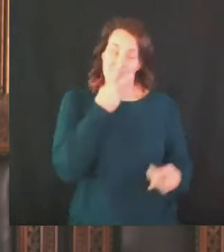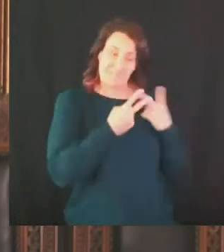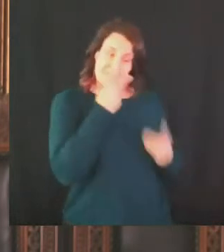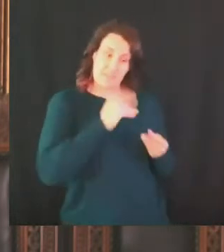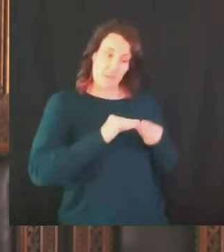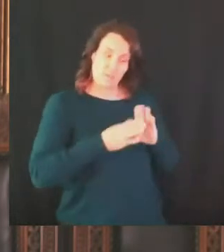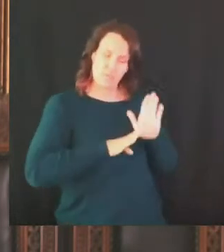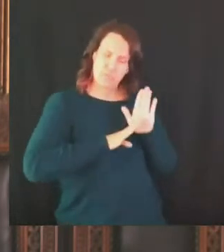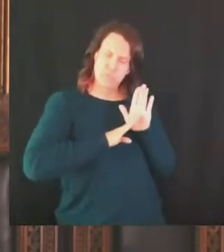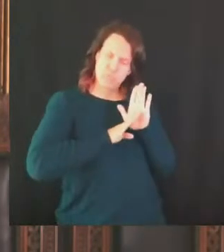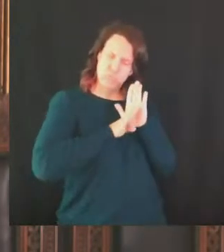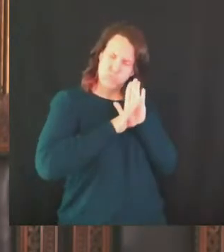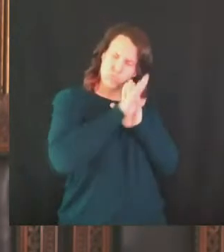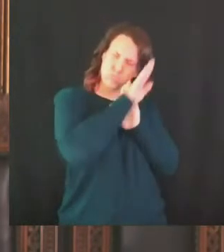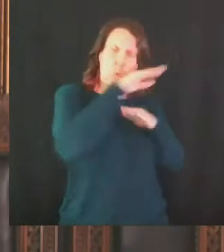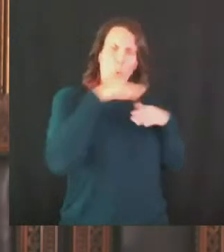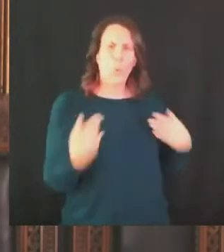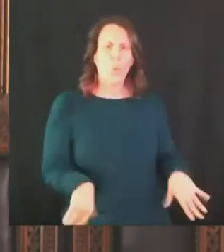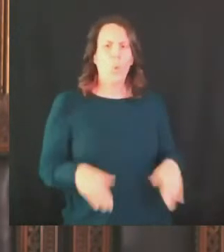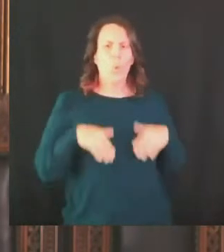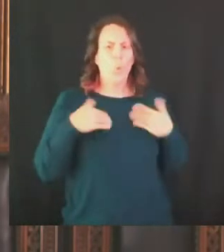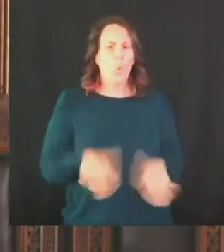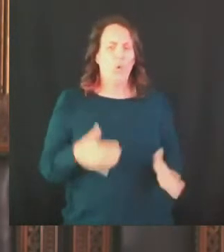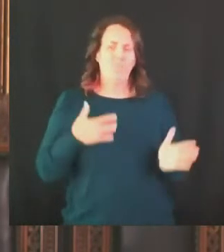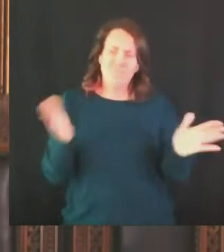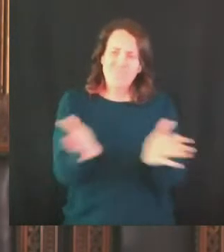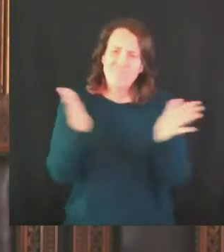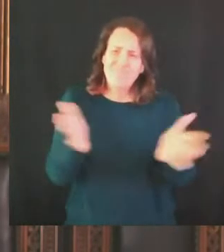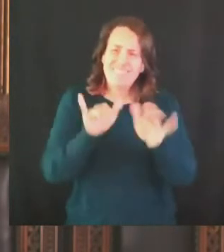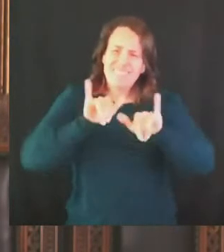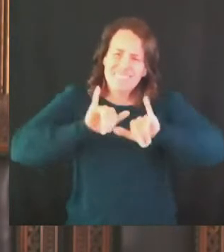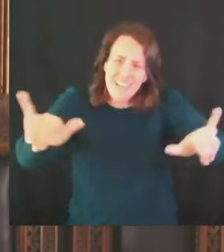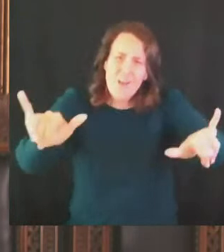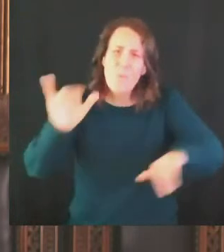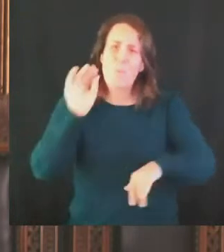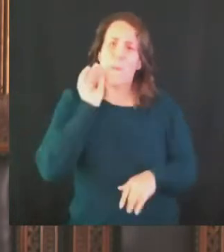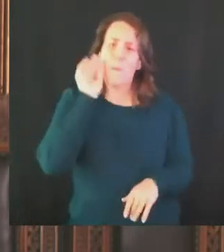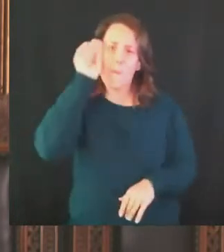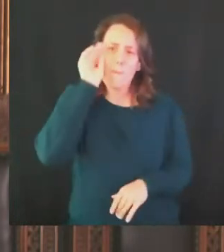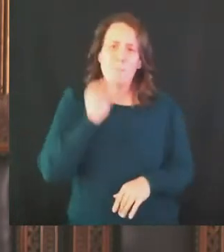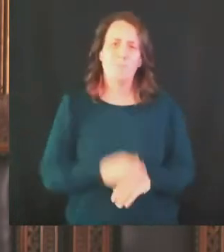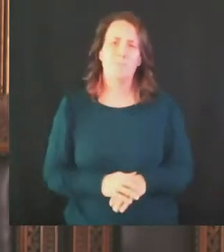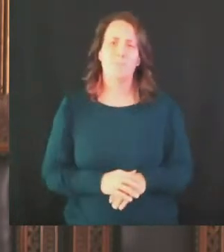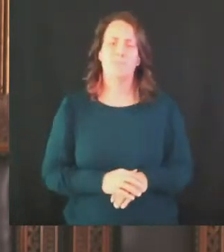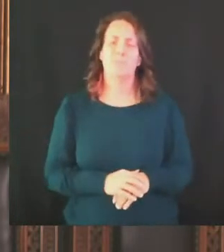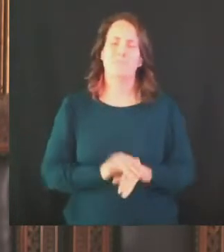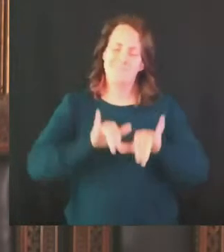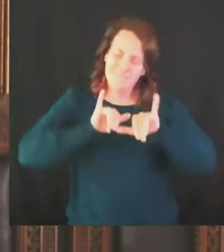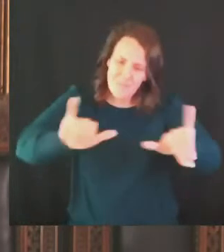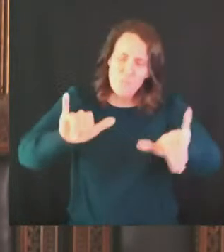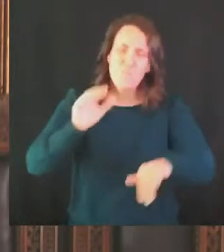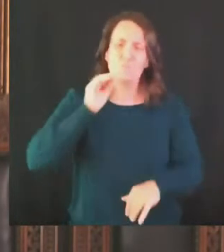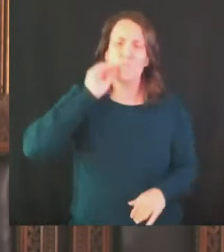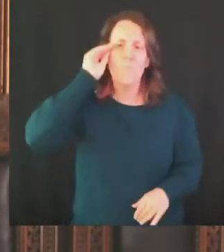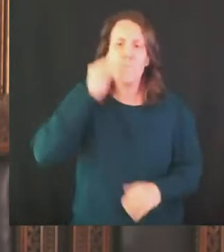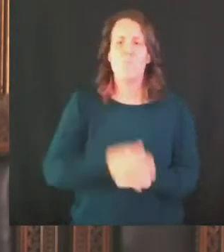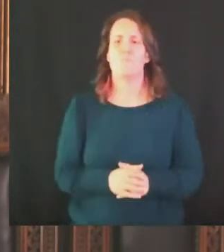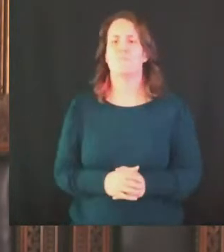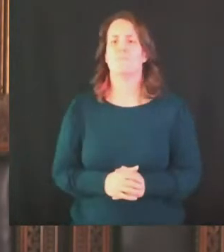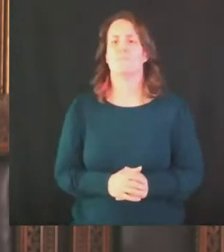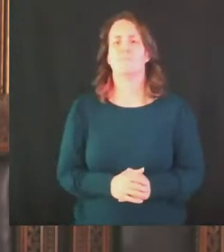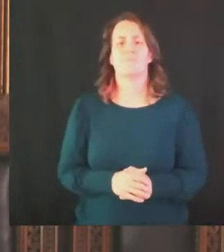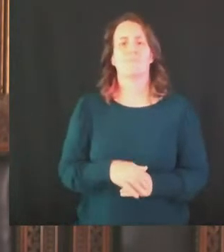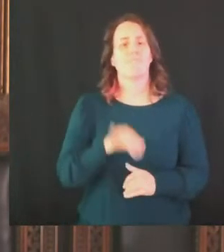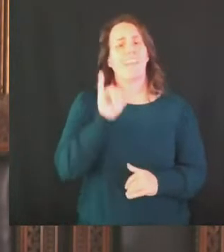others, and to make sure that if you do go out, you're wearing a mask, and when you're